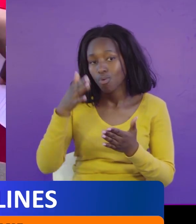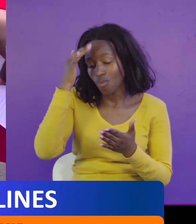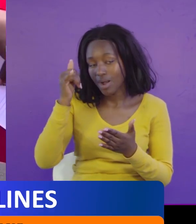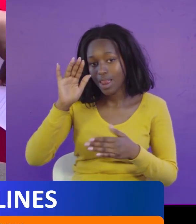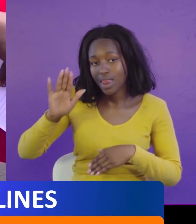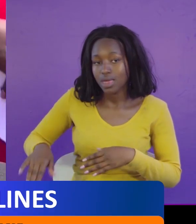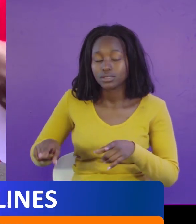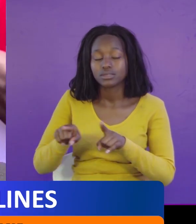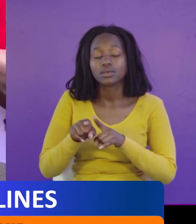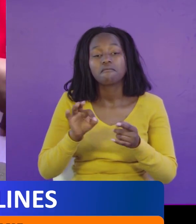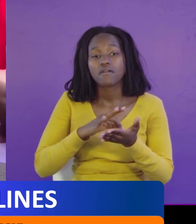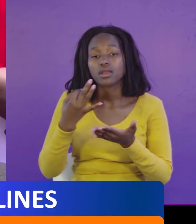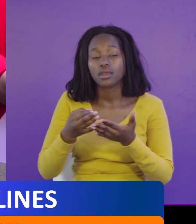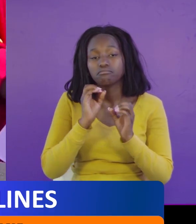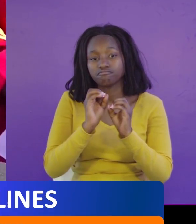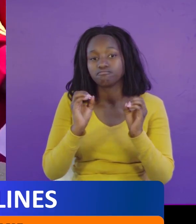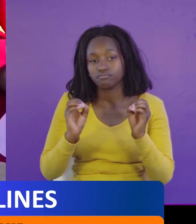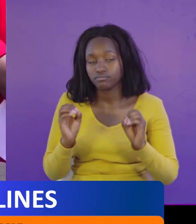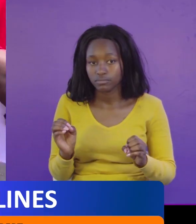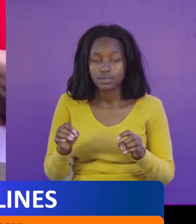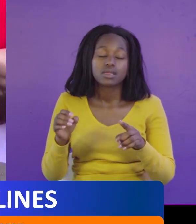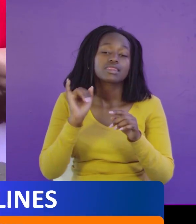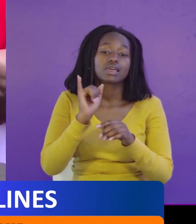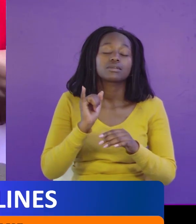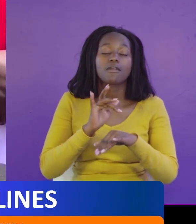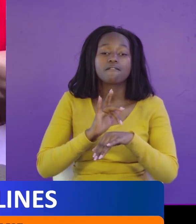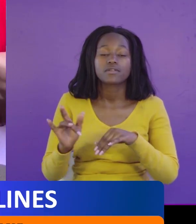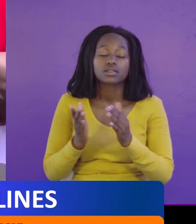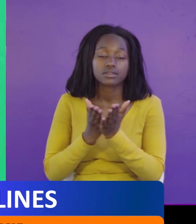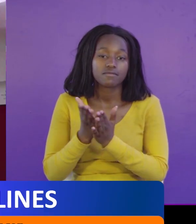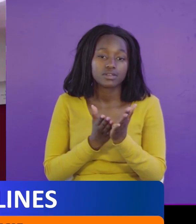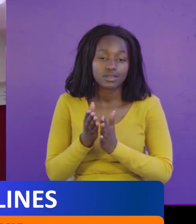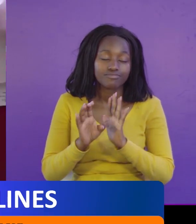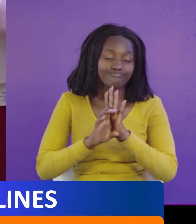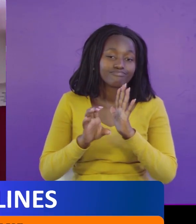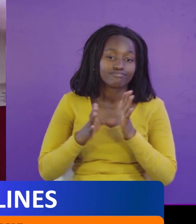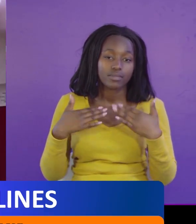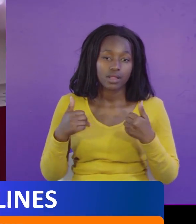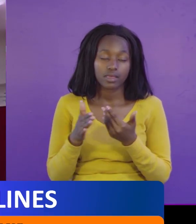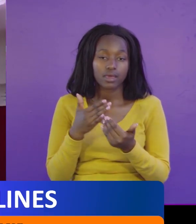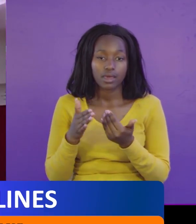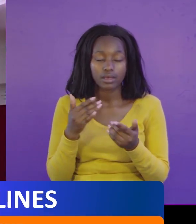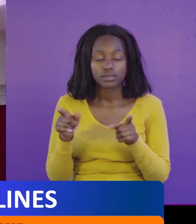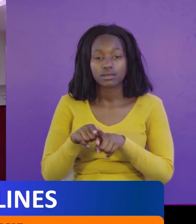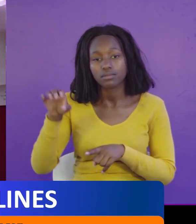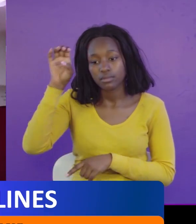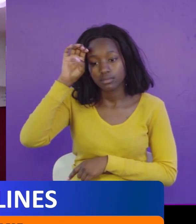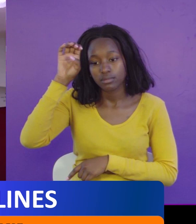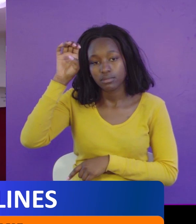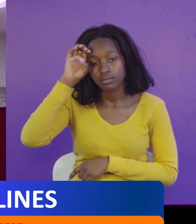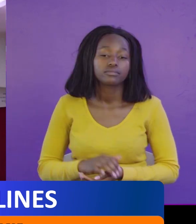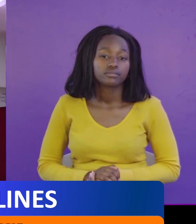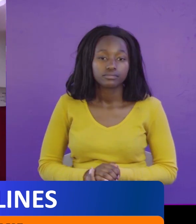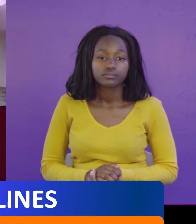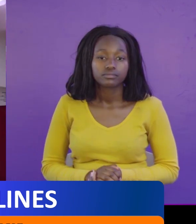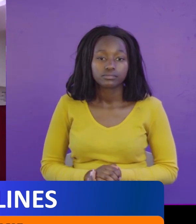counties, crippling essential services such as healthcare and education. The Constitution must be rescued